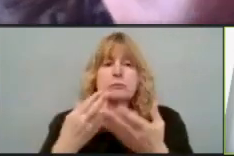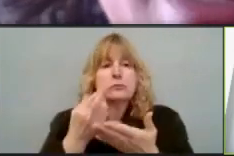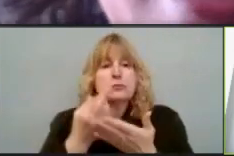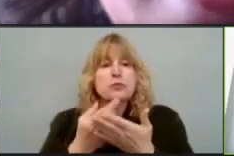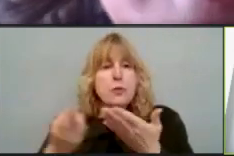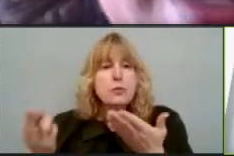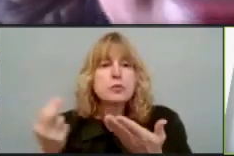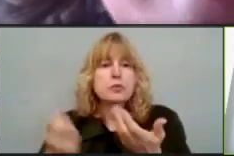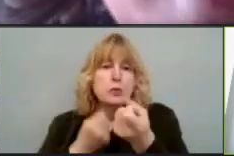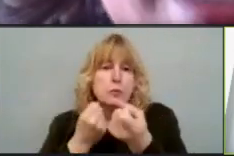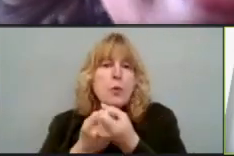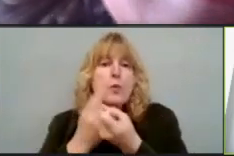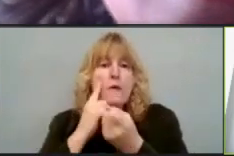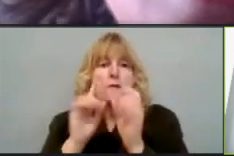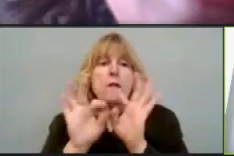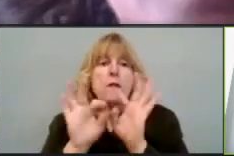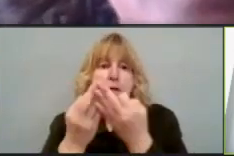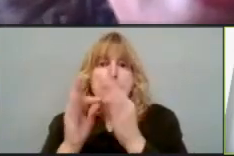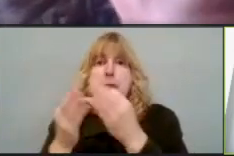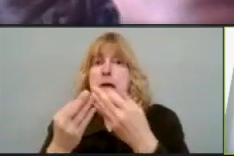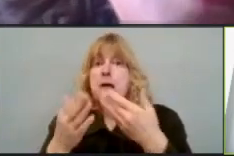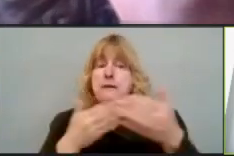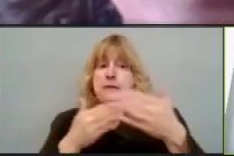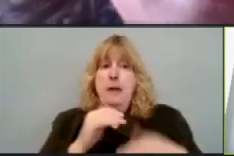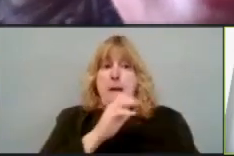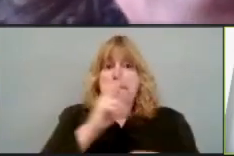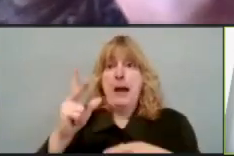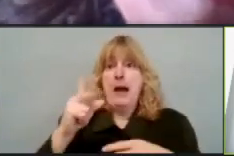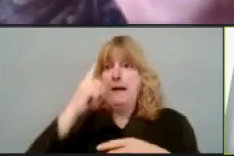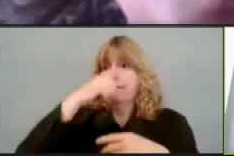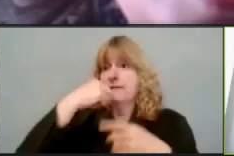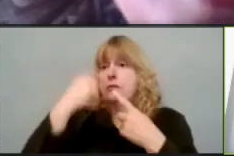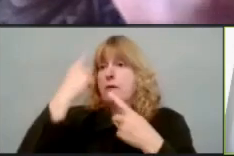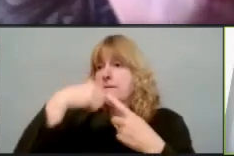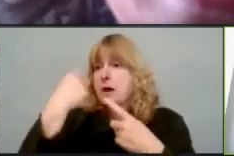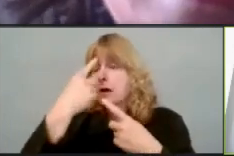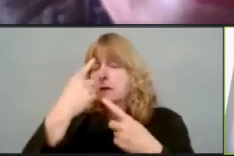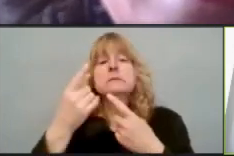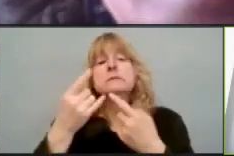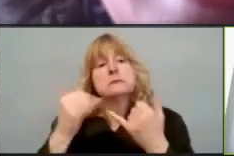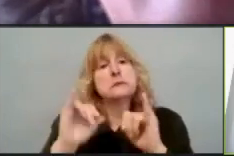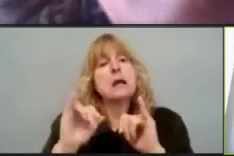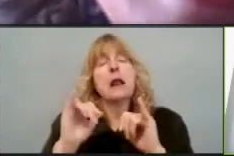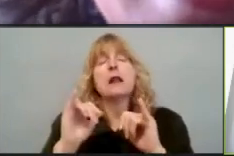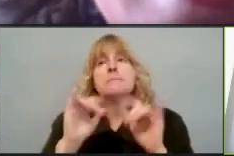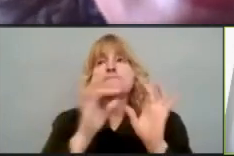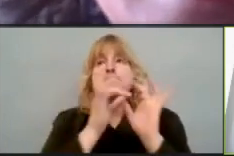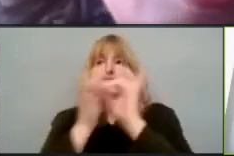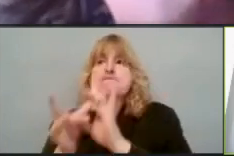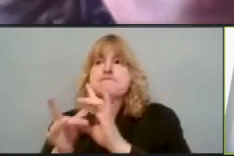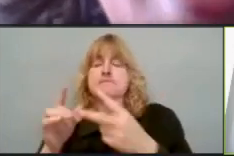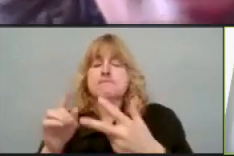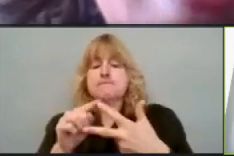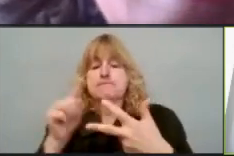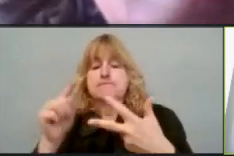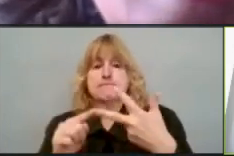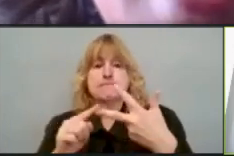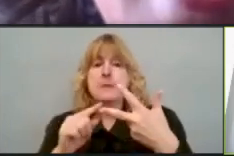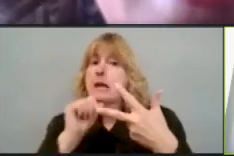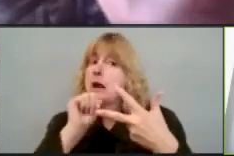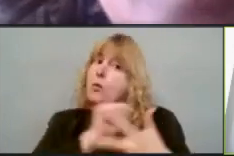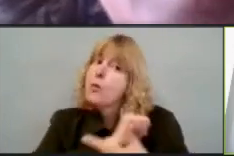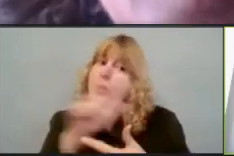we are going back face to face. That coincides with the third point is everybody isn't going